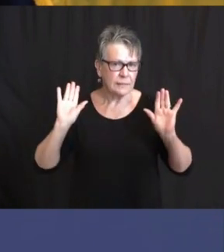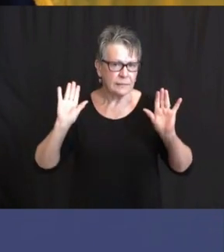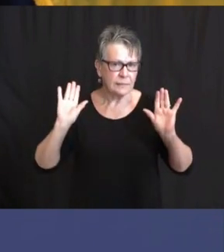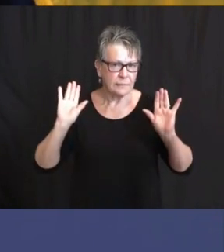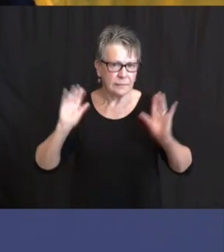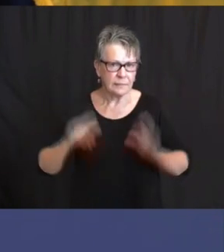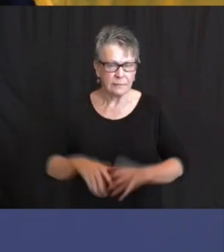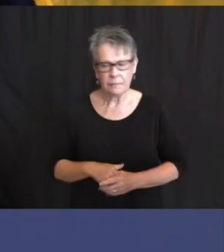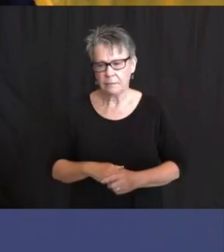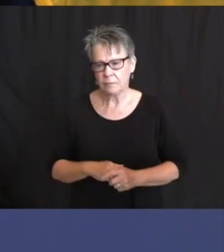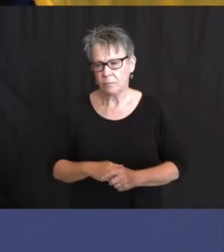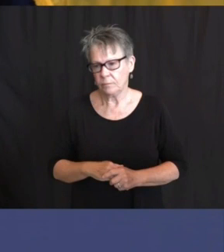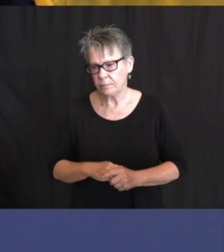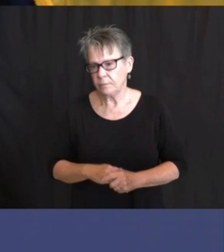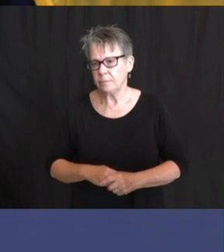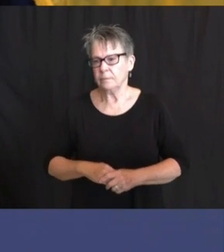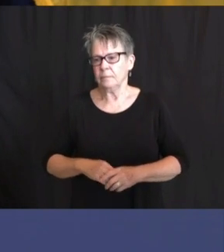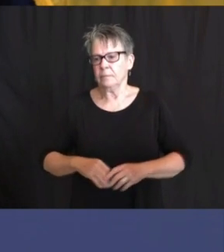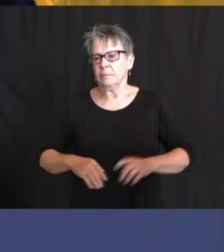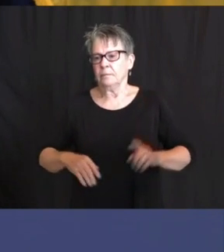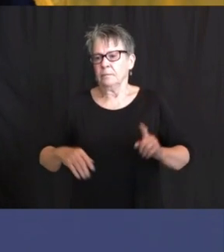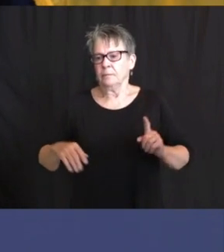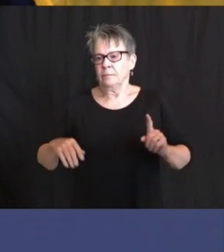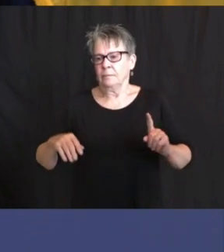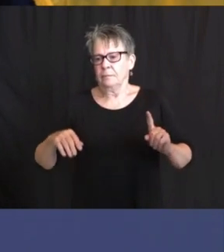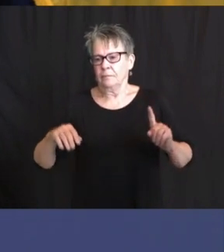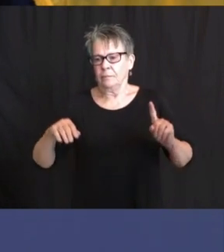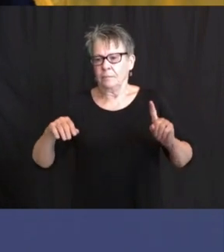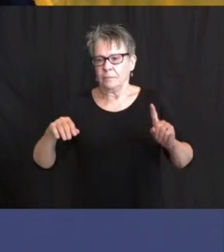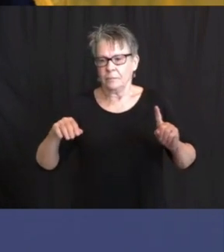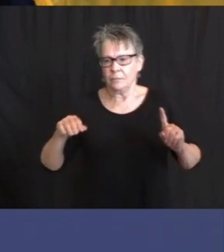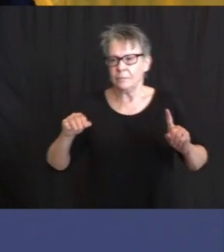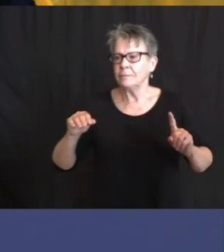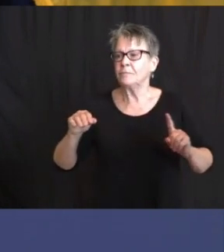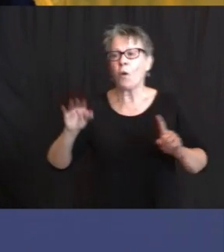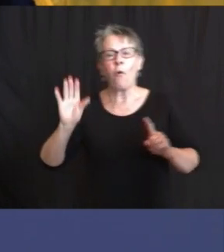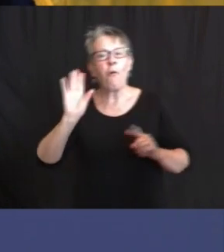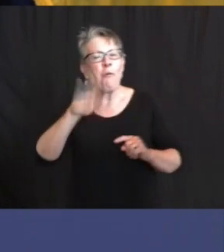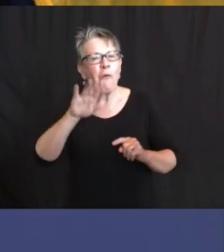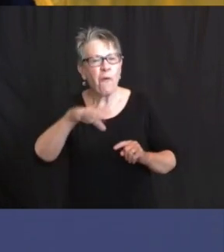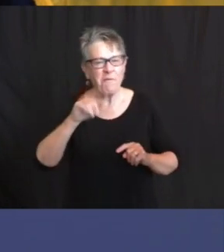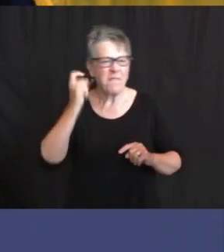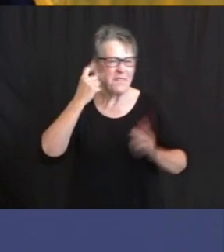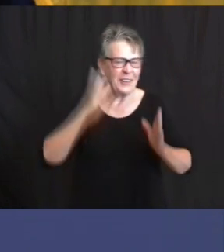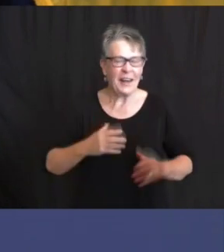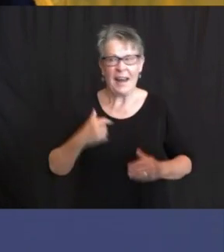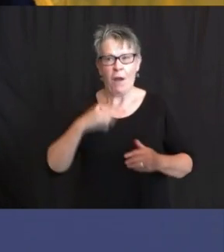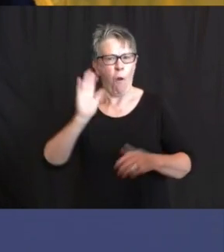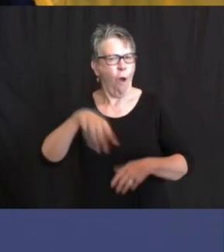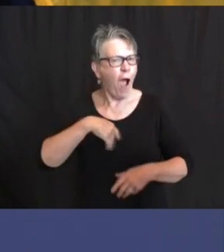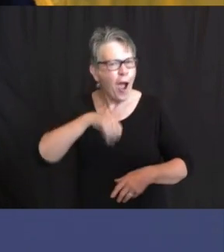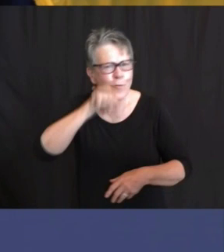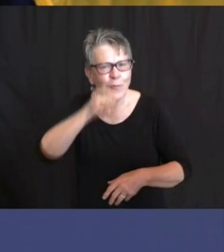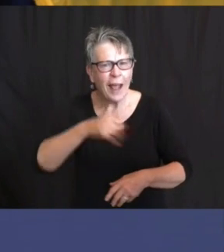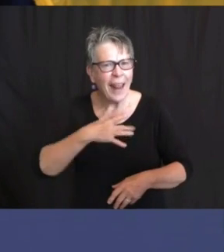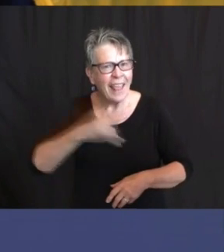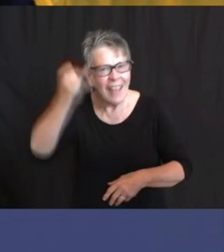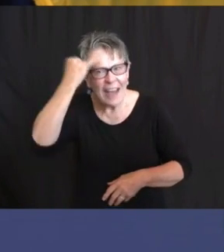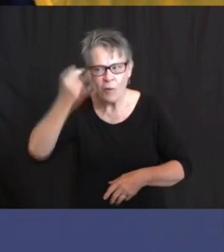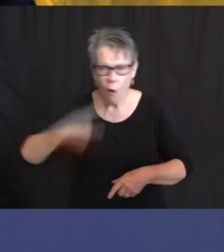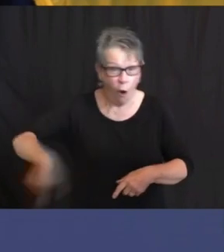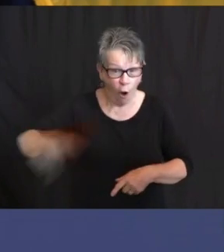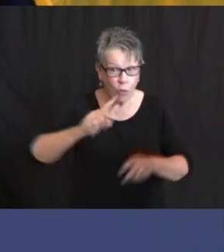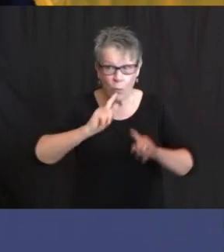the idea of getting beers with the members of the press. We do a drink usually in Washington on the chamber